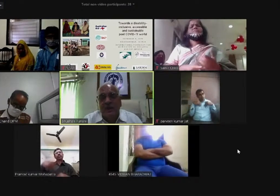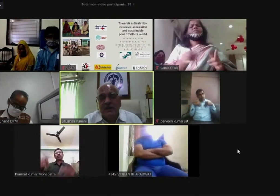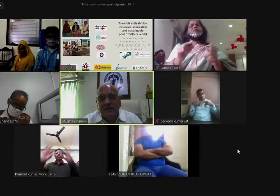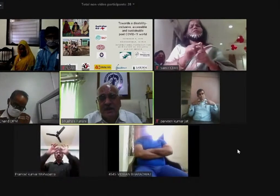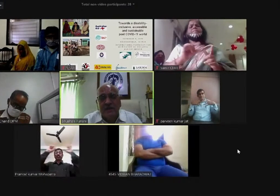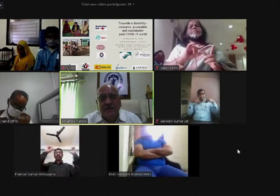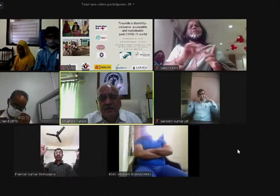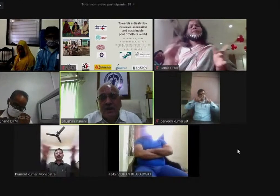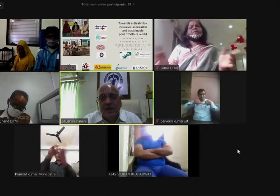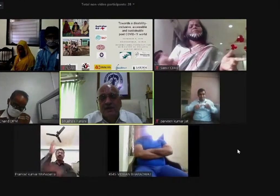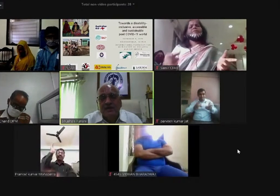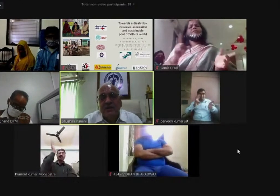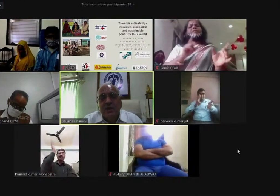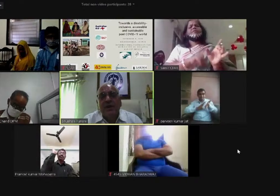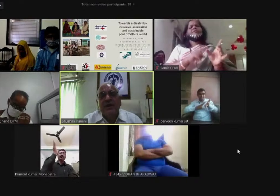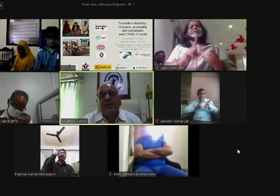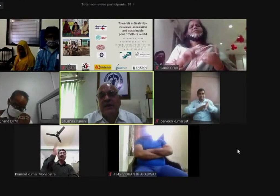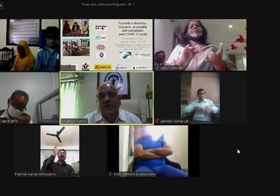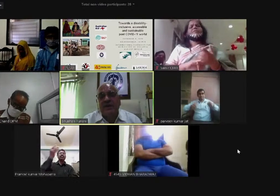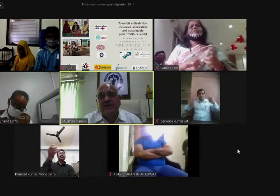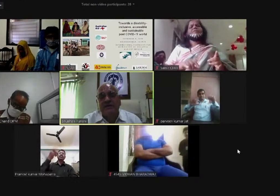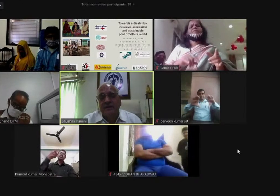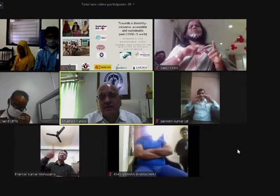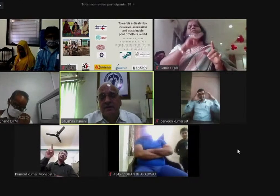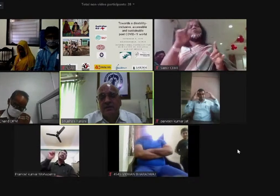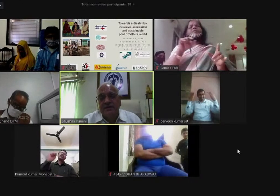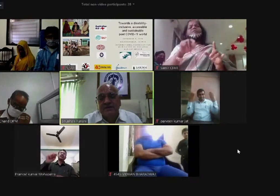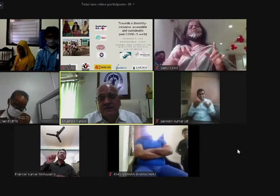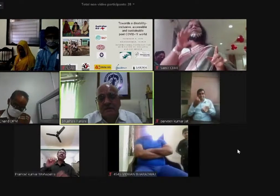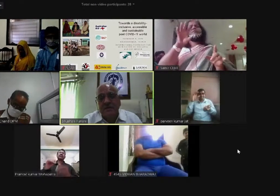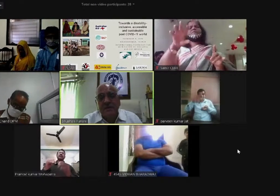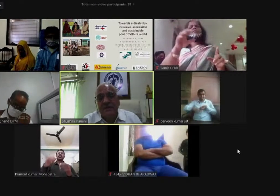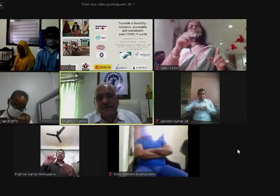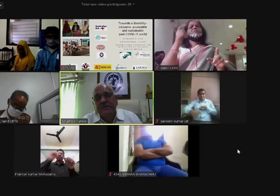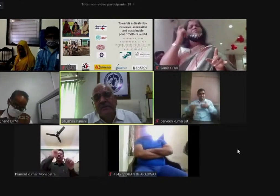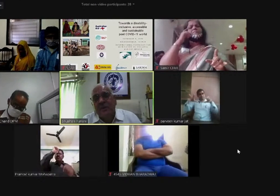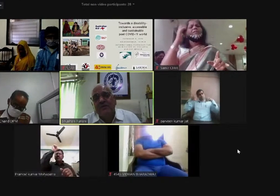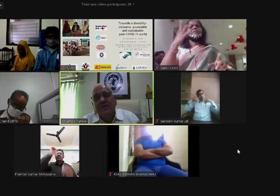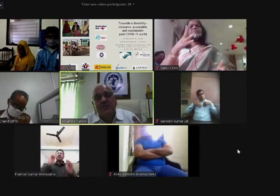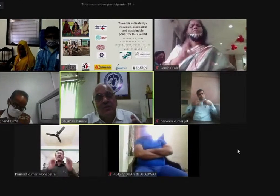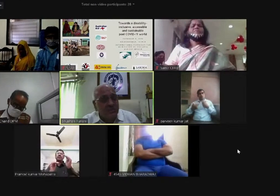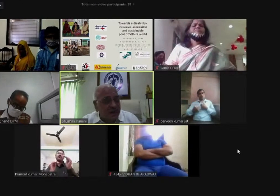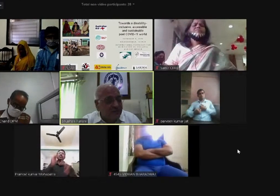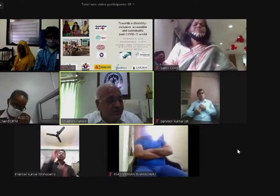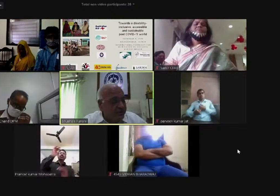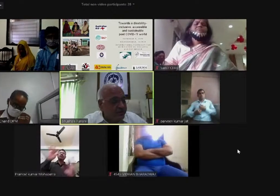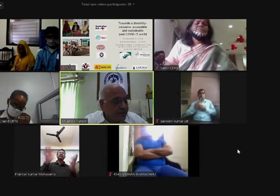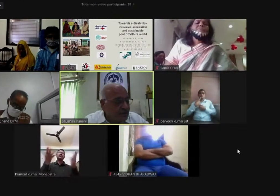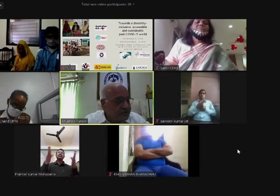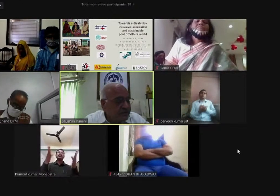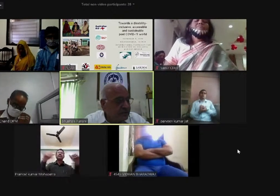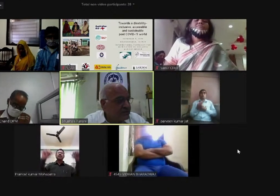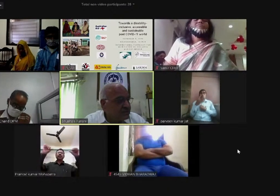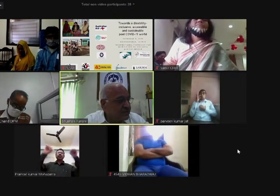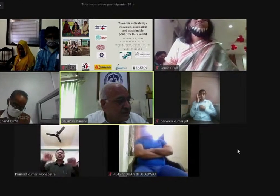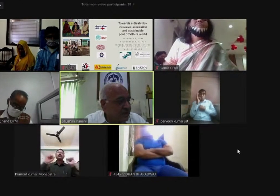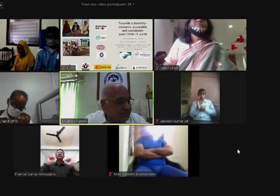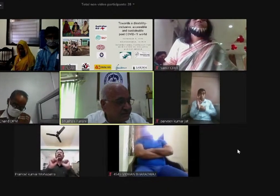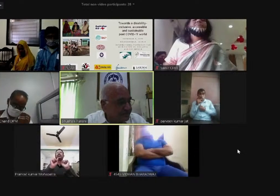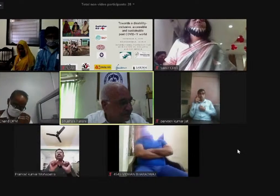it's important that our parliament and our legal framework provides these remedies, and hence it should be